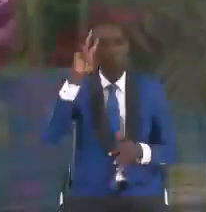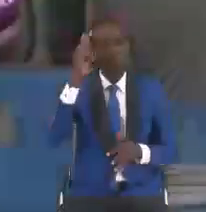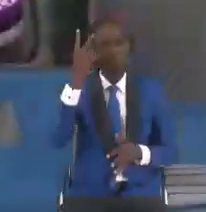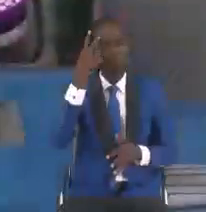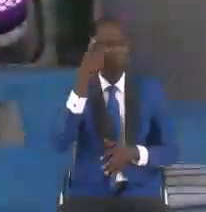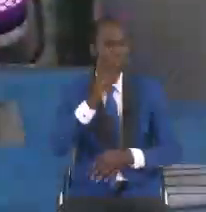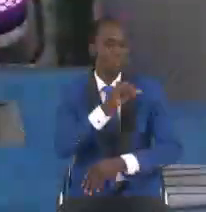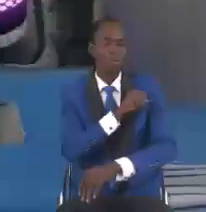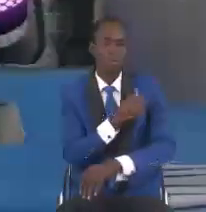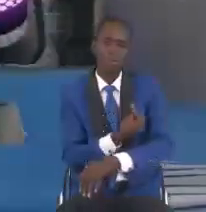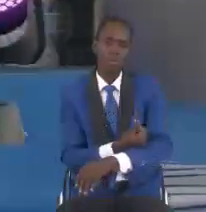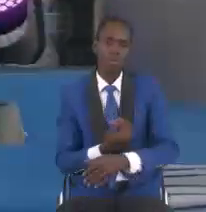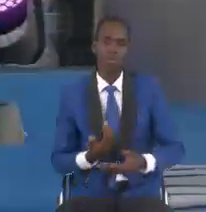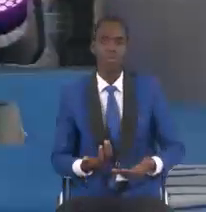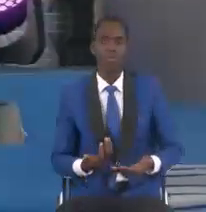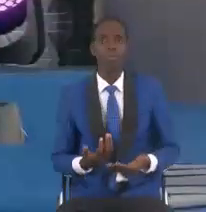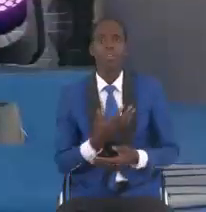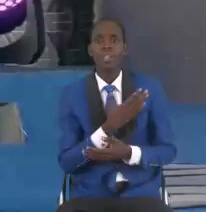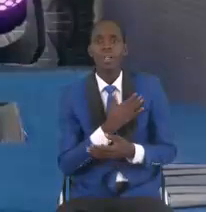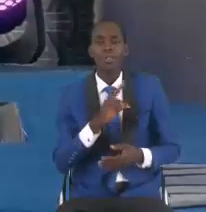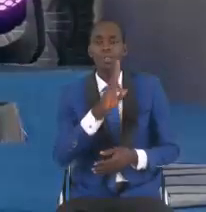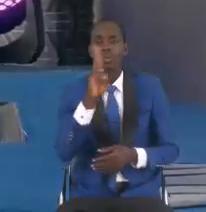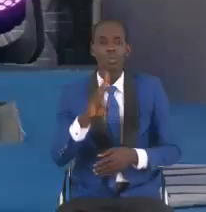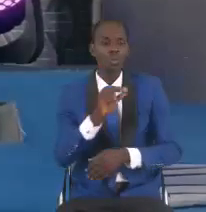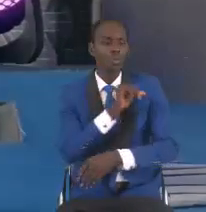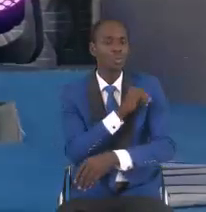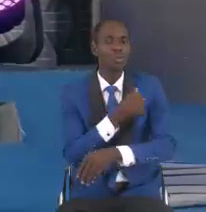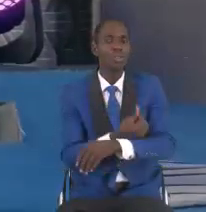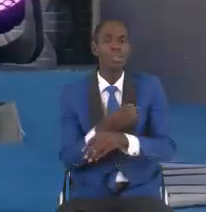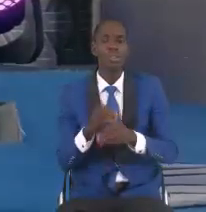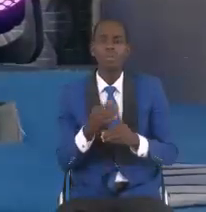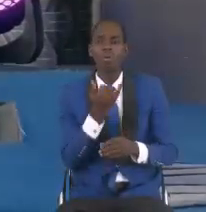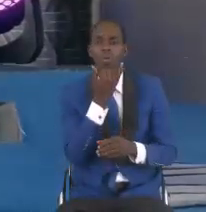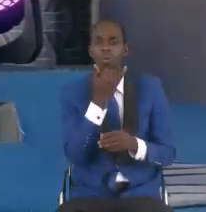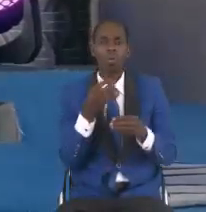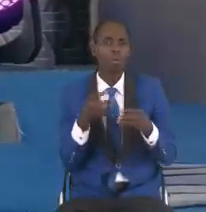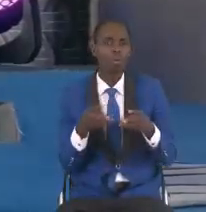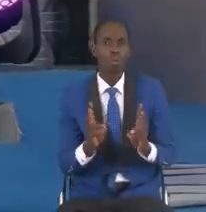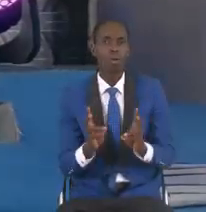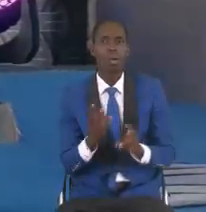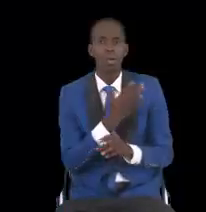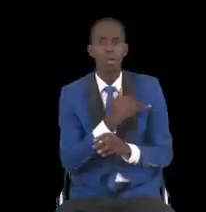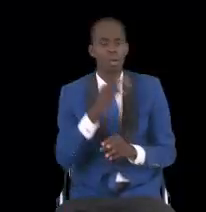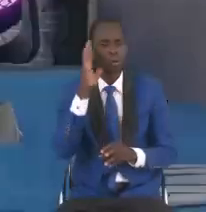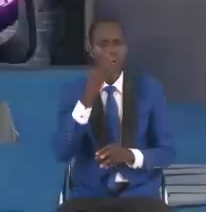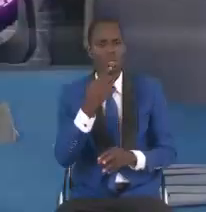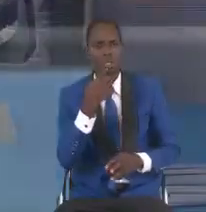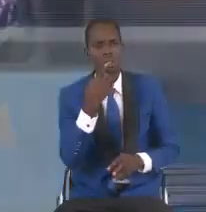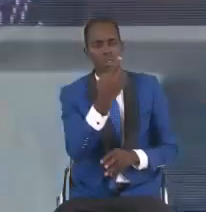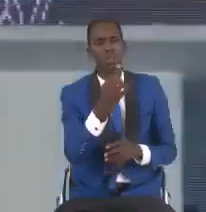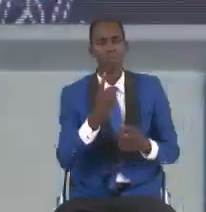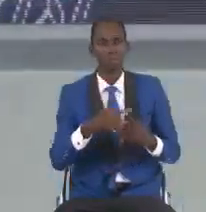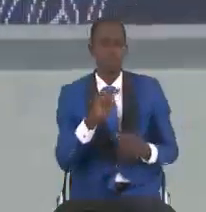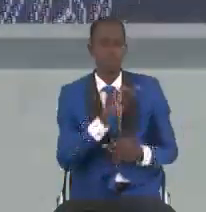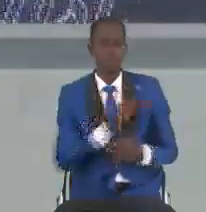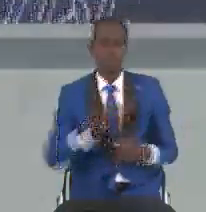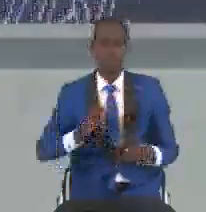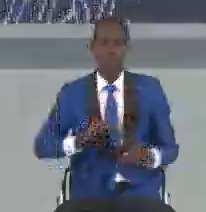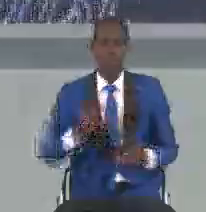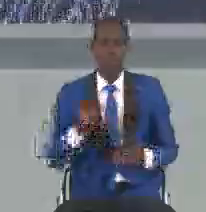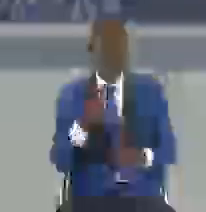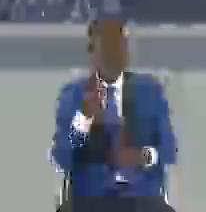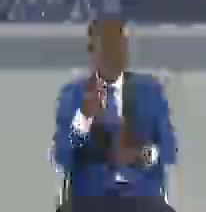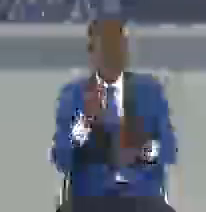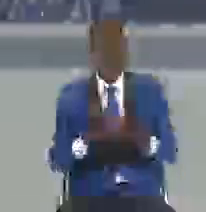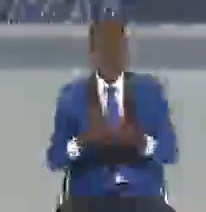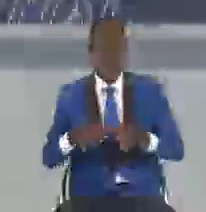authority, and they use authority in the wrong way, and they will tell their members and tell the people listening